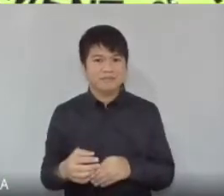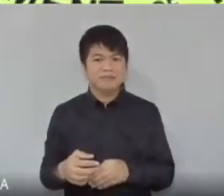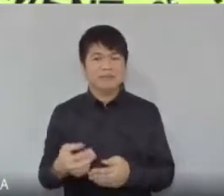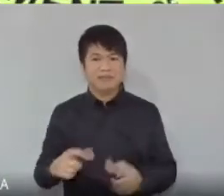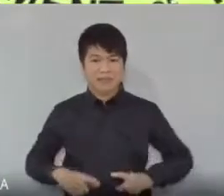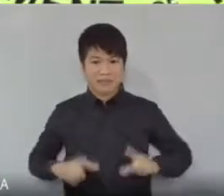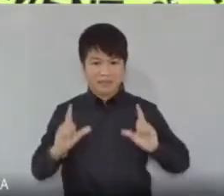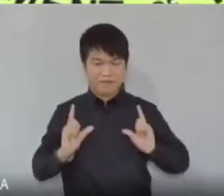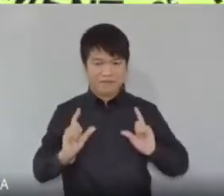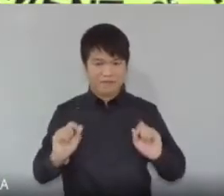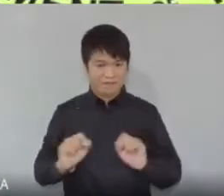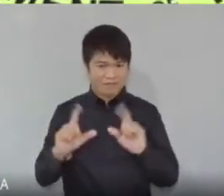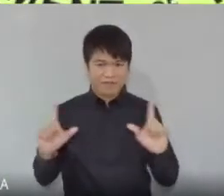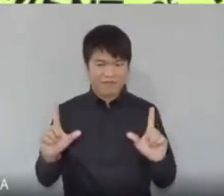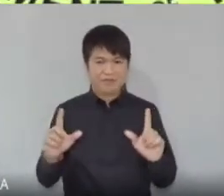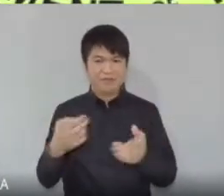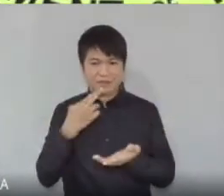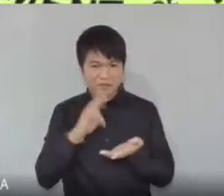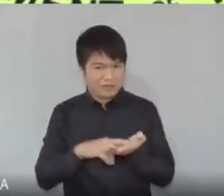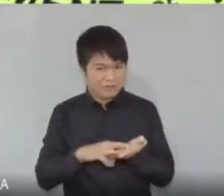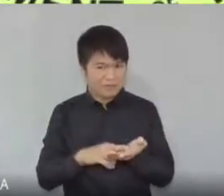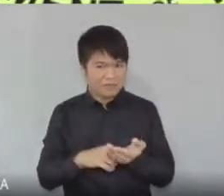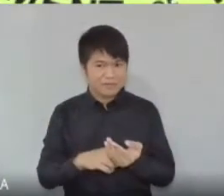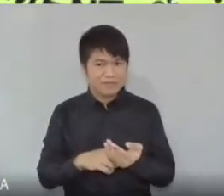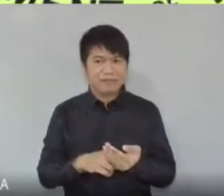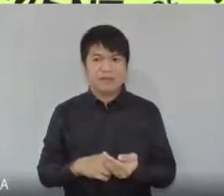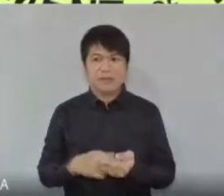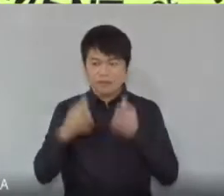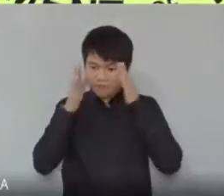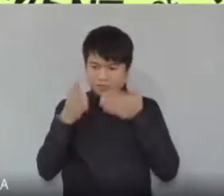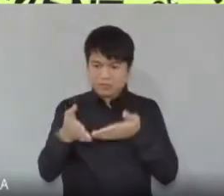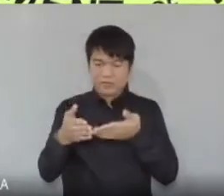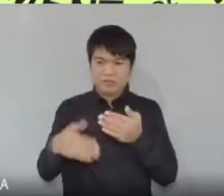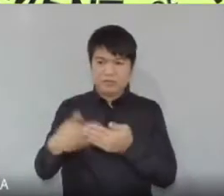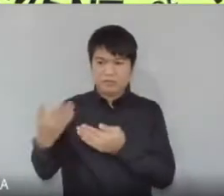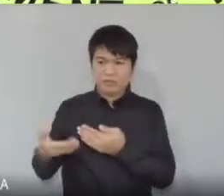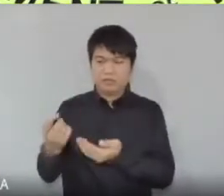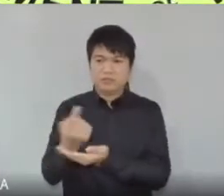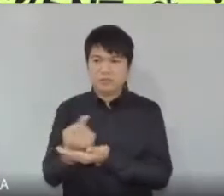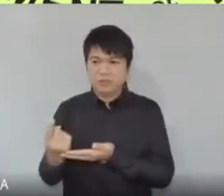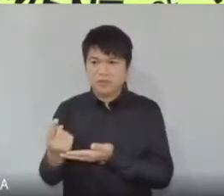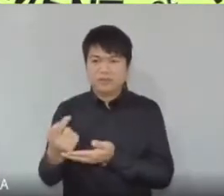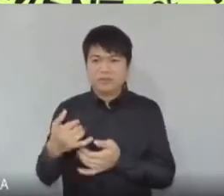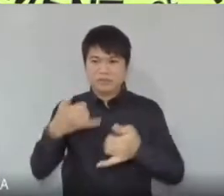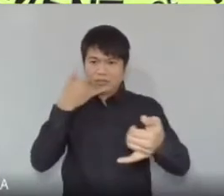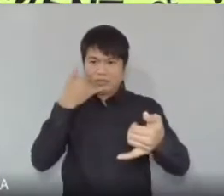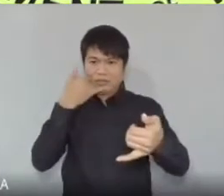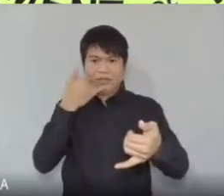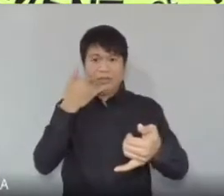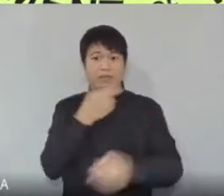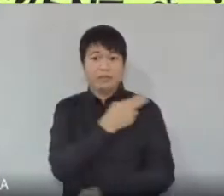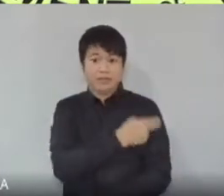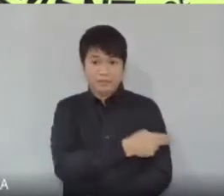telehealth. One way or another, it has impacted each of our lives even before COVID-19.